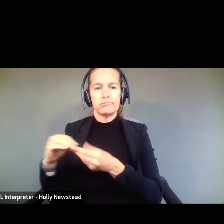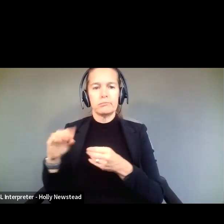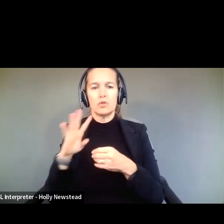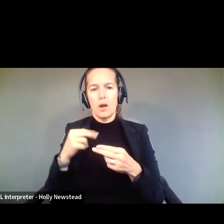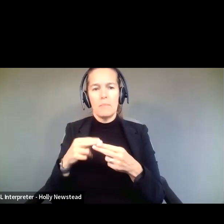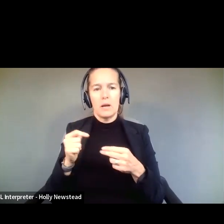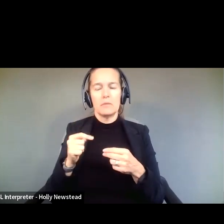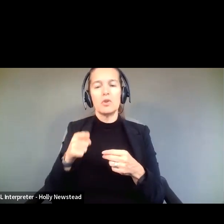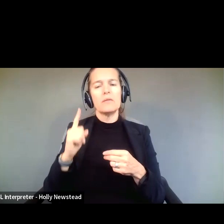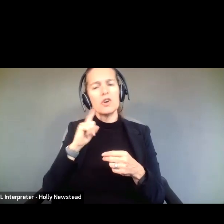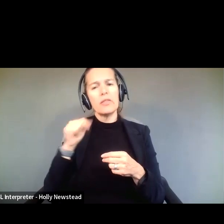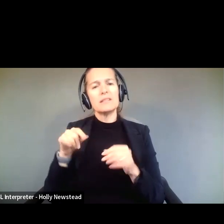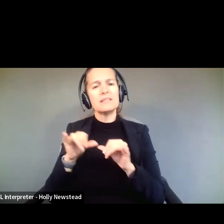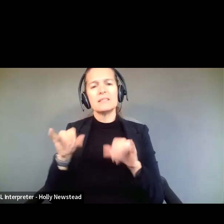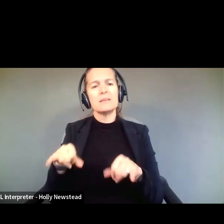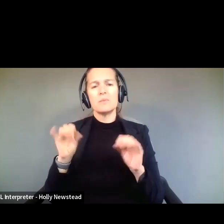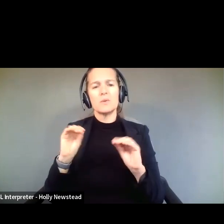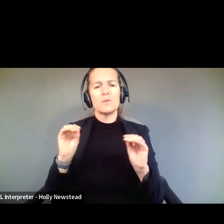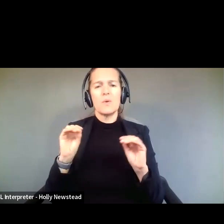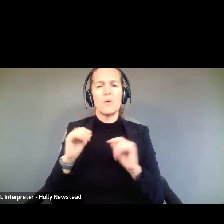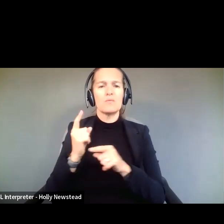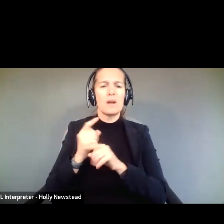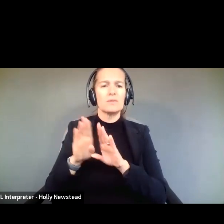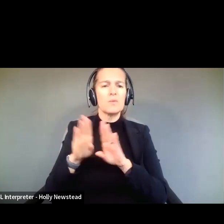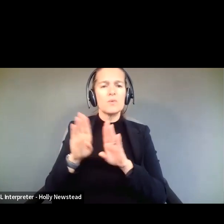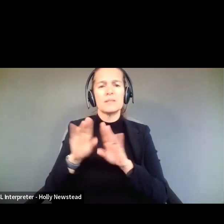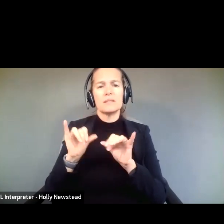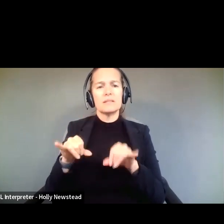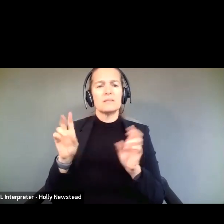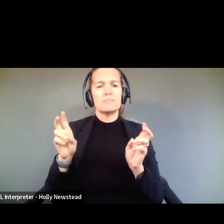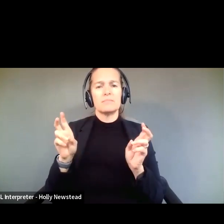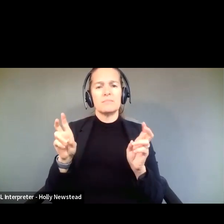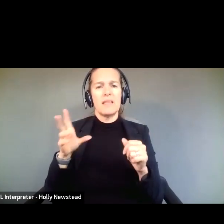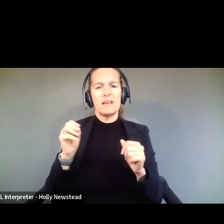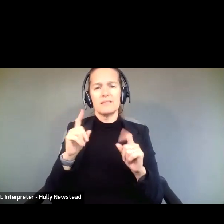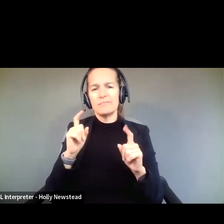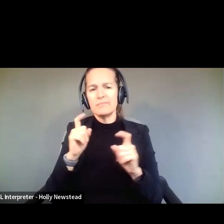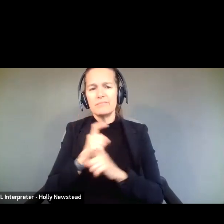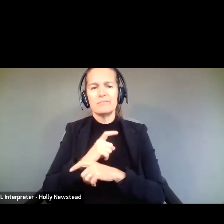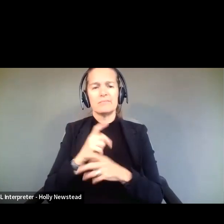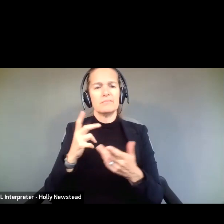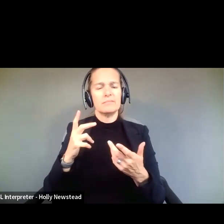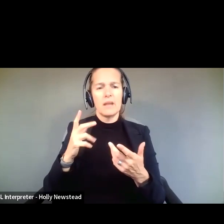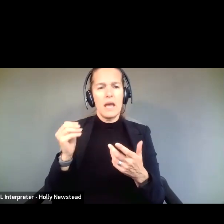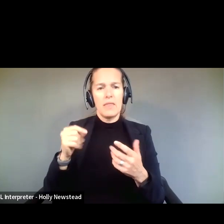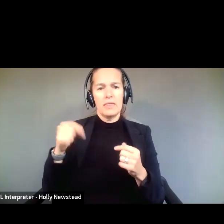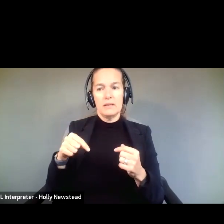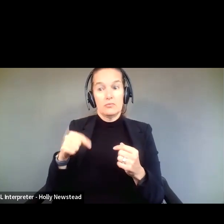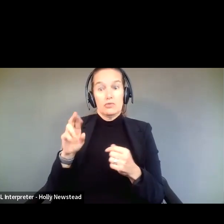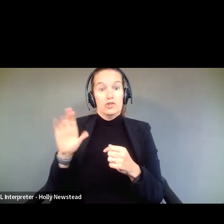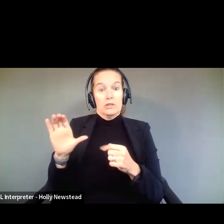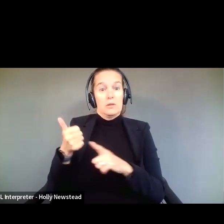how the system is a no right door system. It's opaque, it's complex. Regional centers are